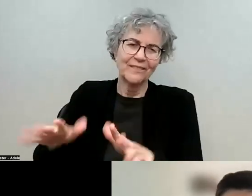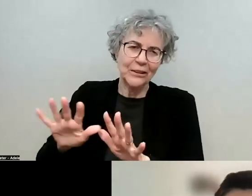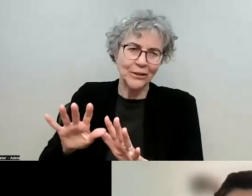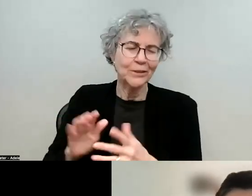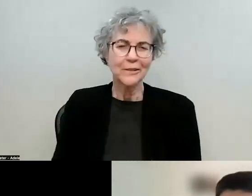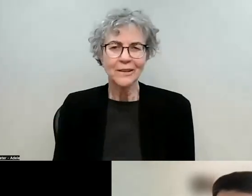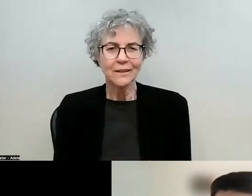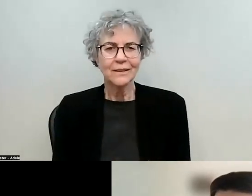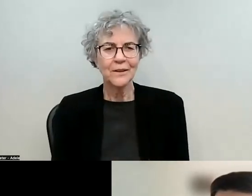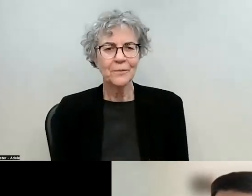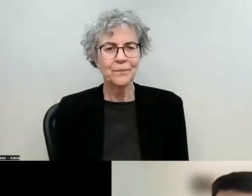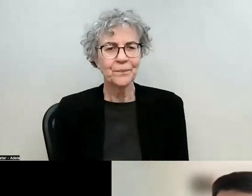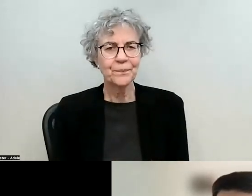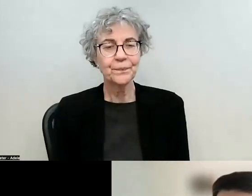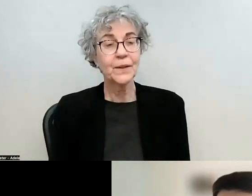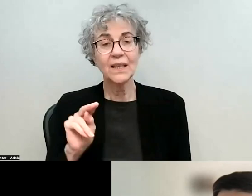Okay,